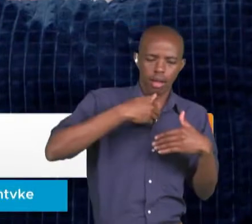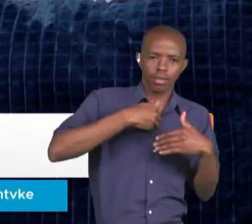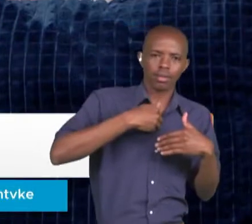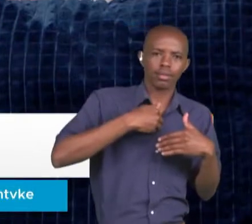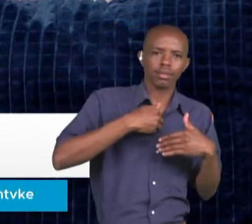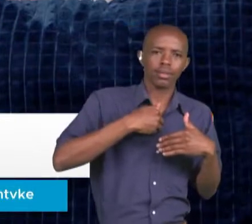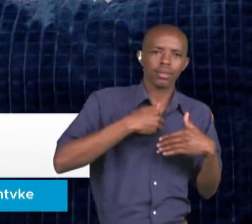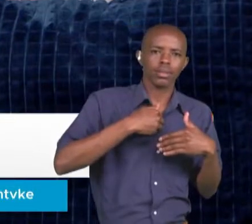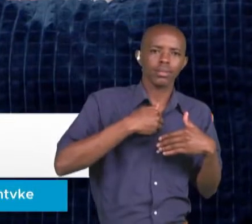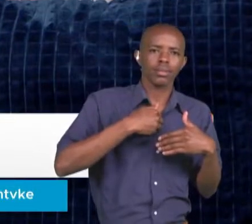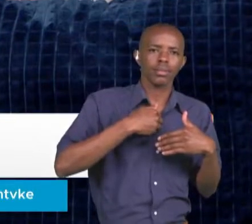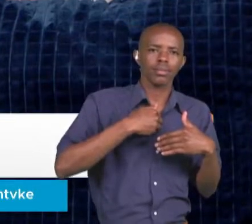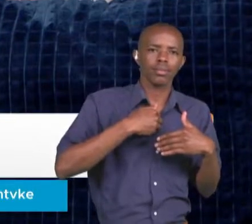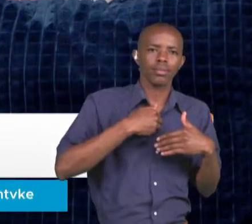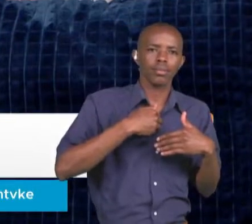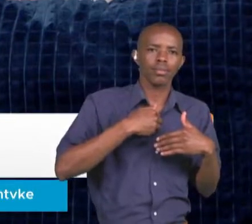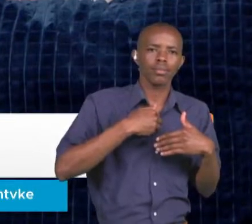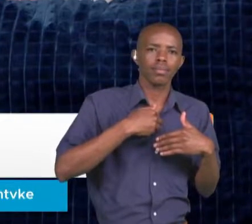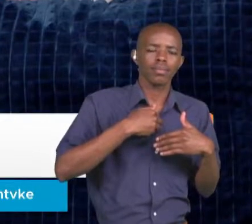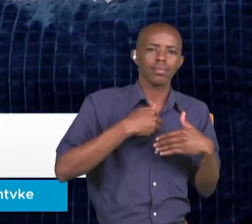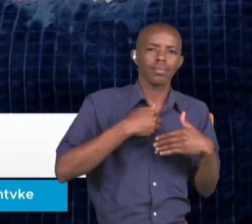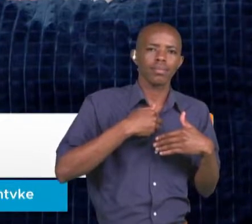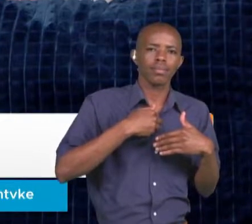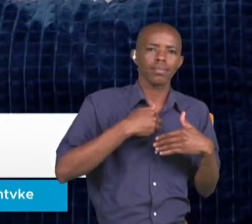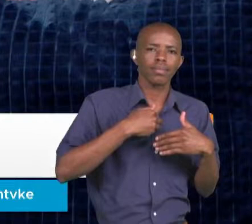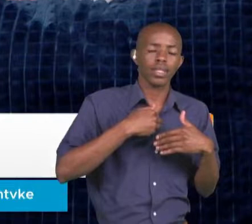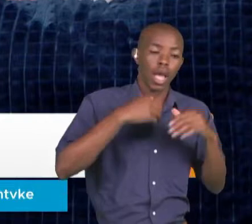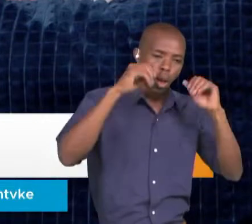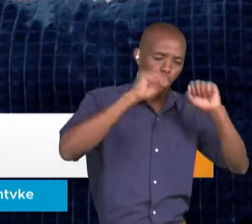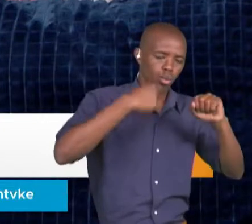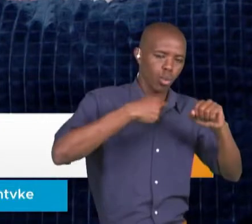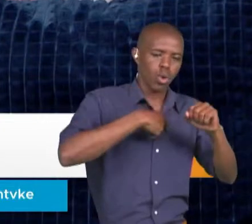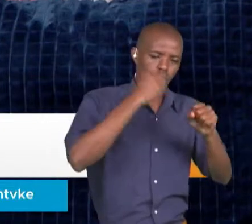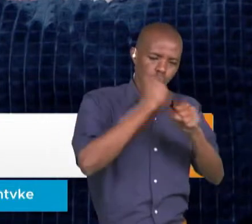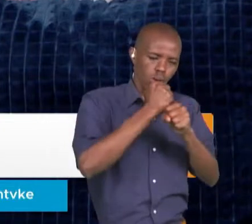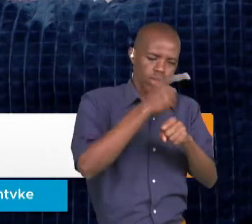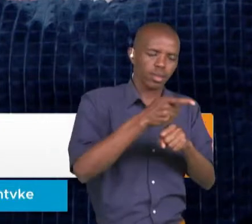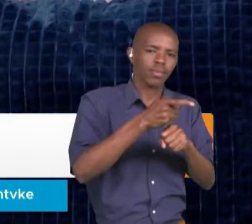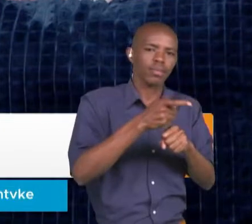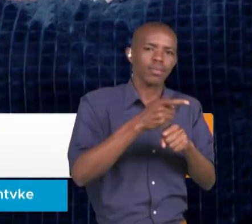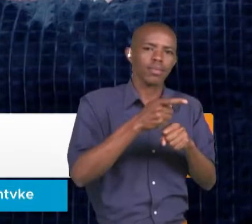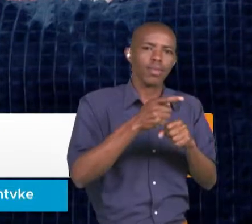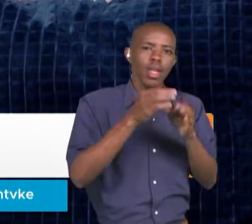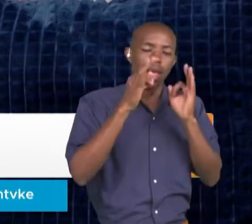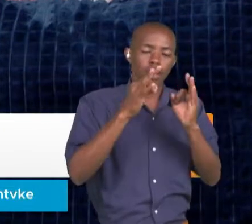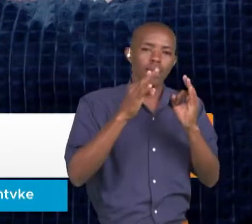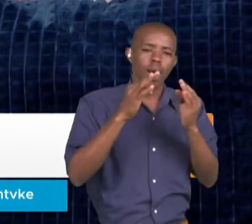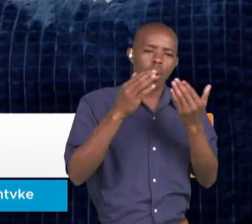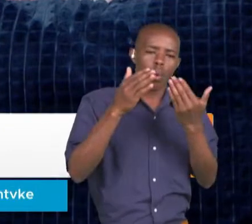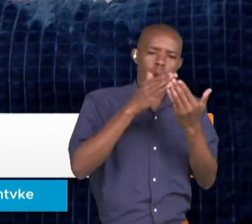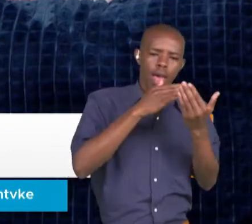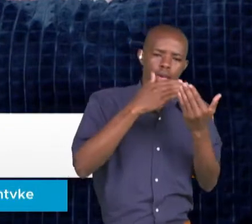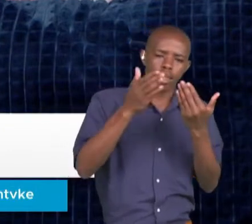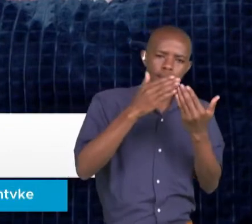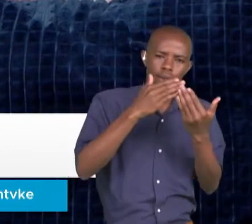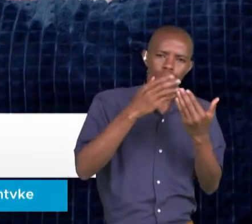carry out, anti-hijack missions. Mm-hmm. It's possible for us to do that. Mm-hmm. And whether we have to look at it, whether is